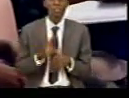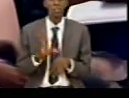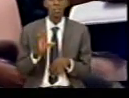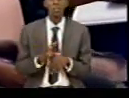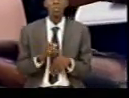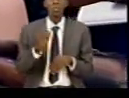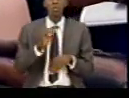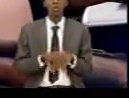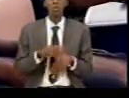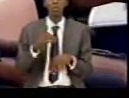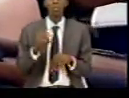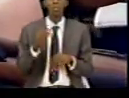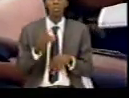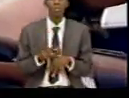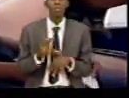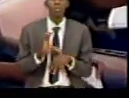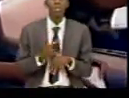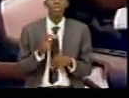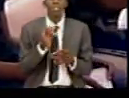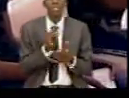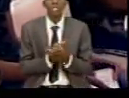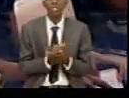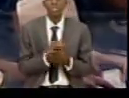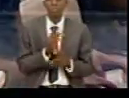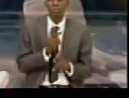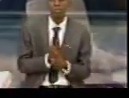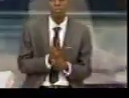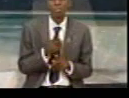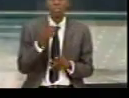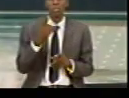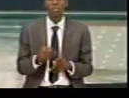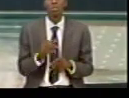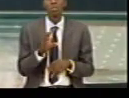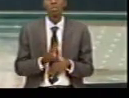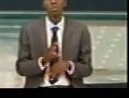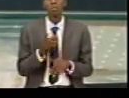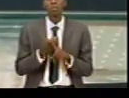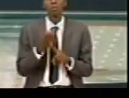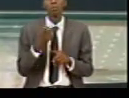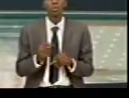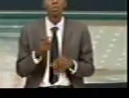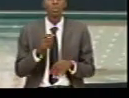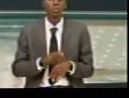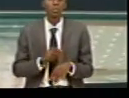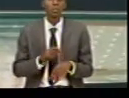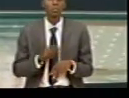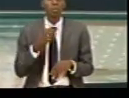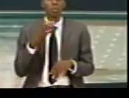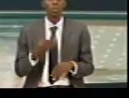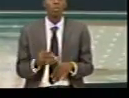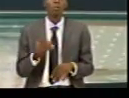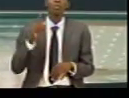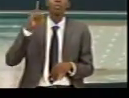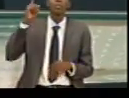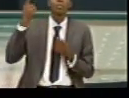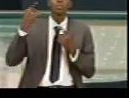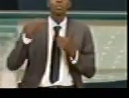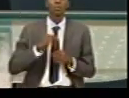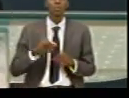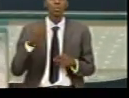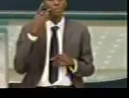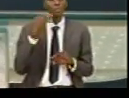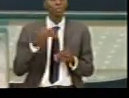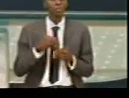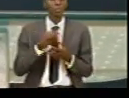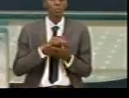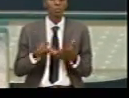the church, that preserves the church for the time of his coming. Look at verse